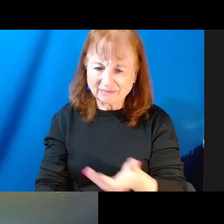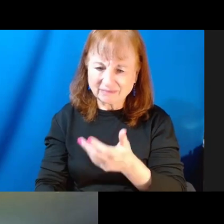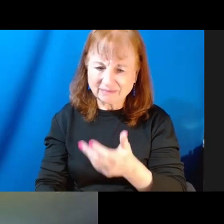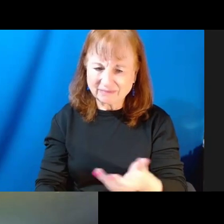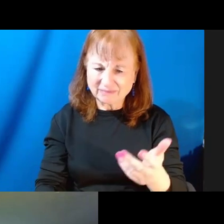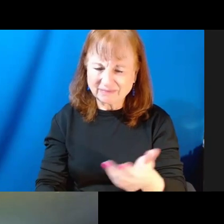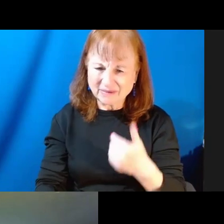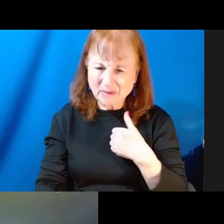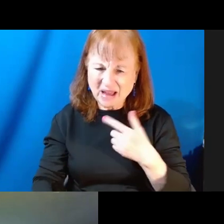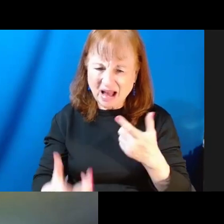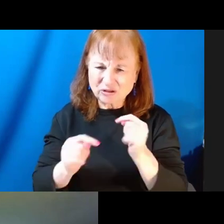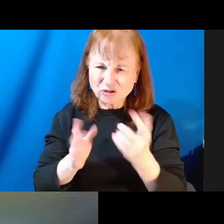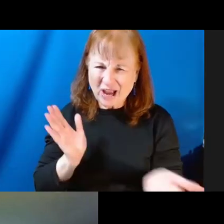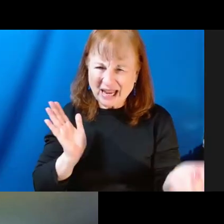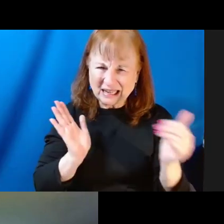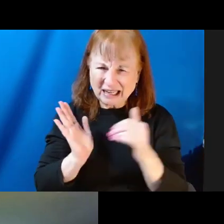Maybe I try it again.